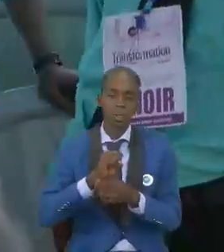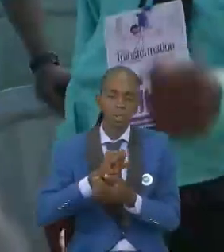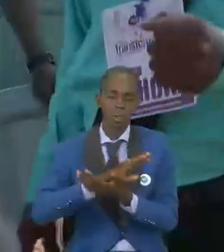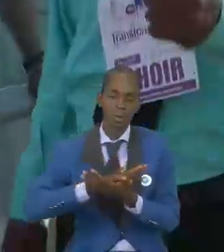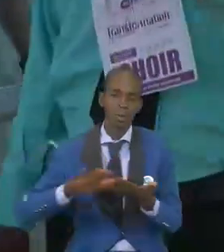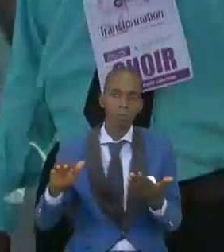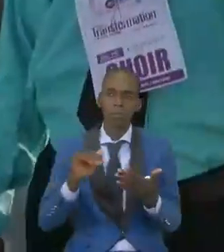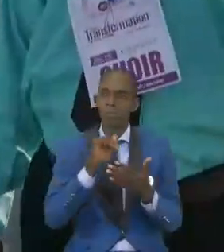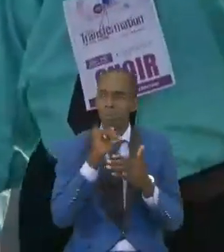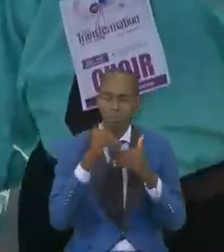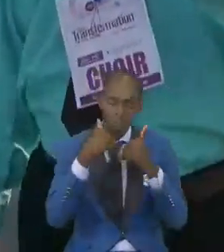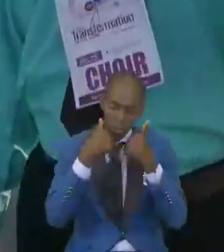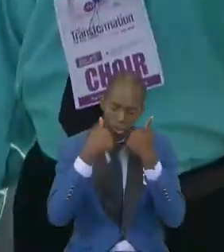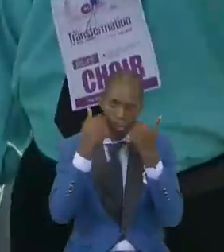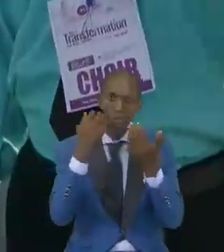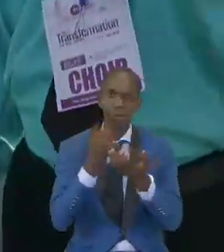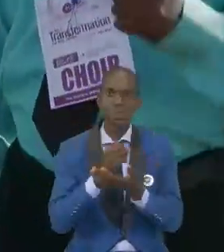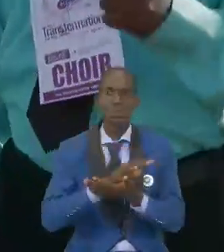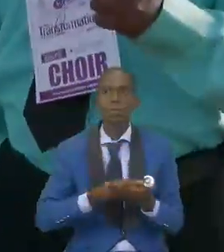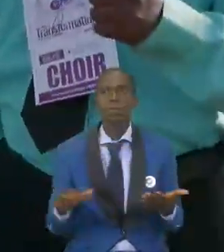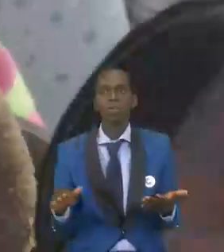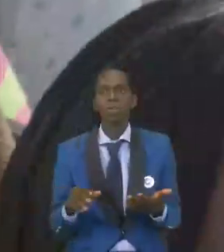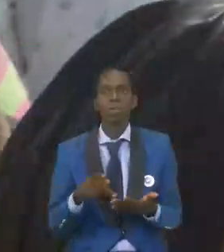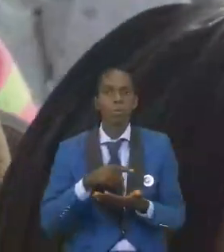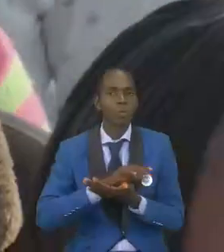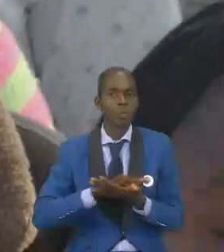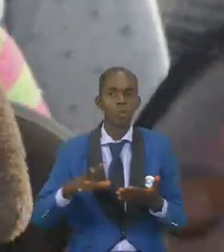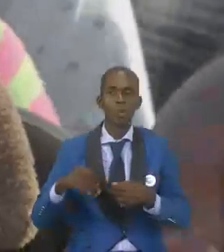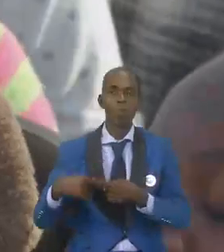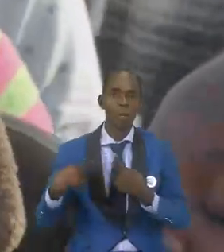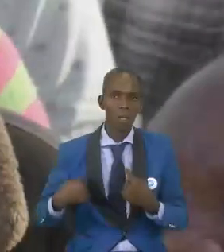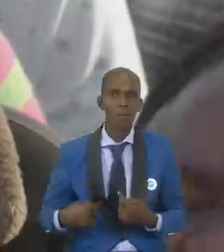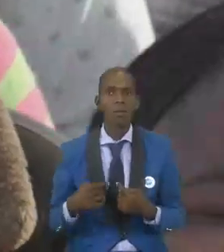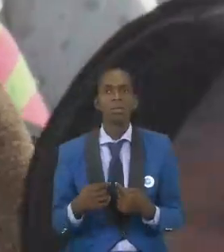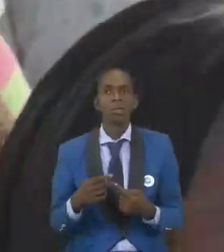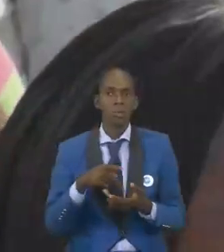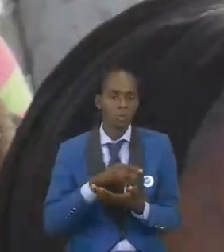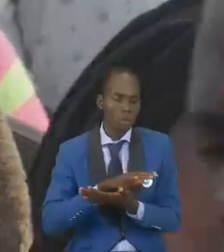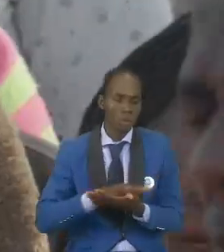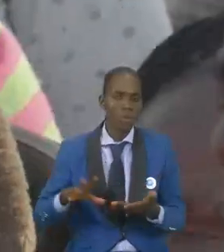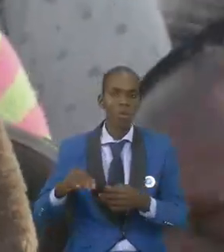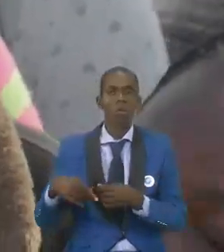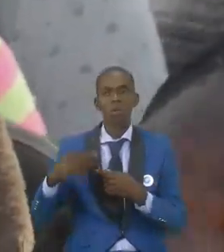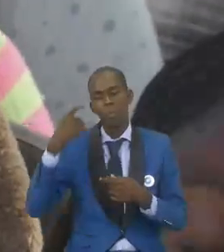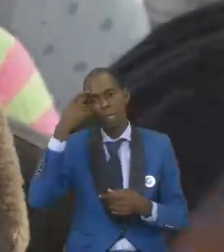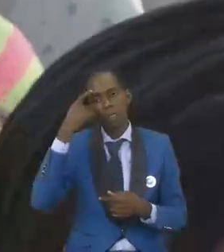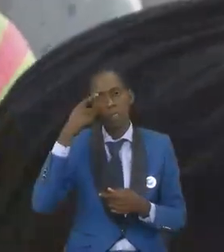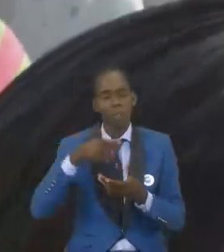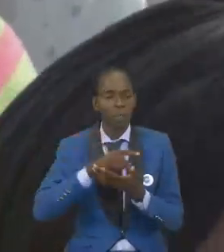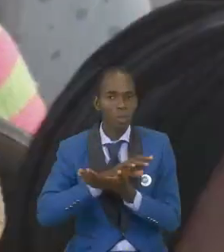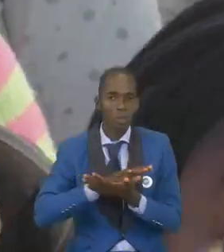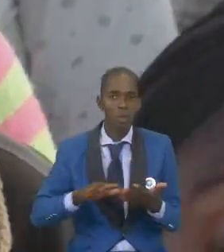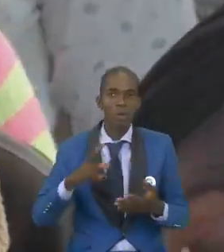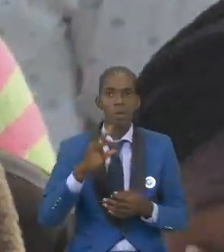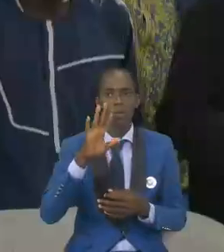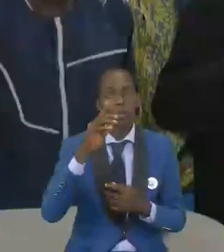Unashamed sanctification. Purity of heart. Purity in your mind. Purity in your